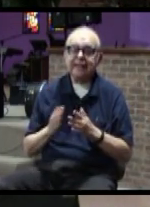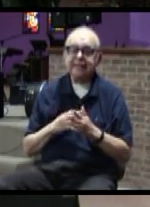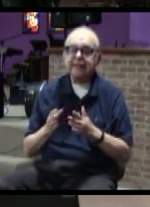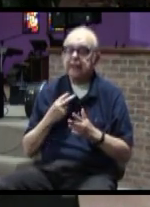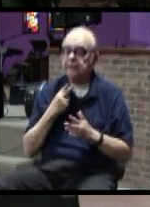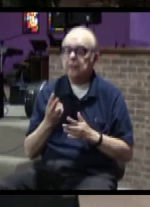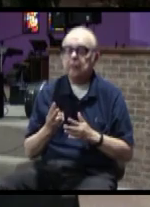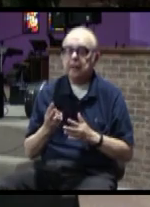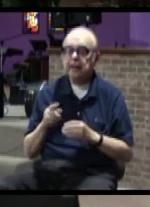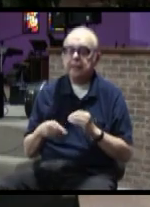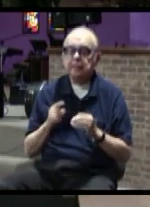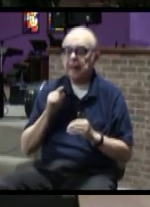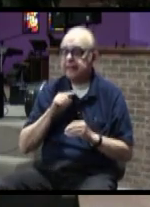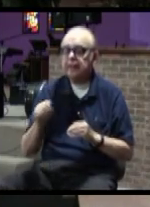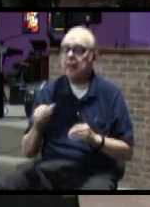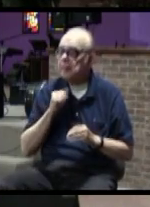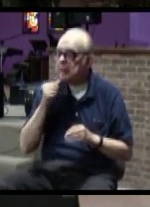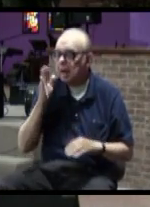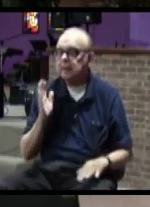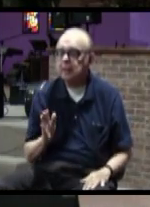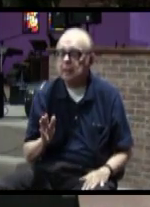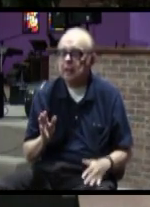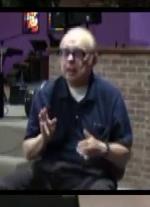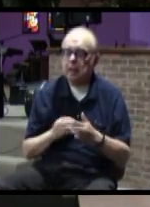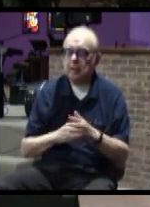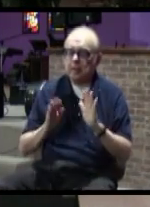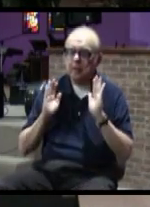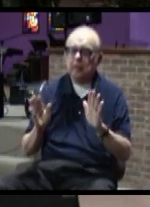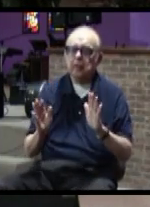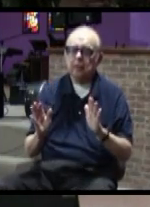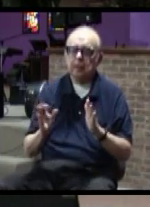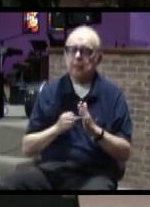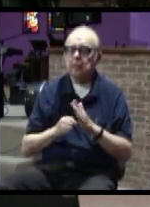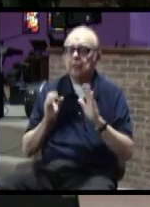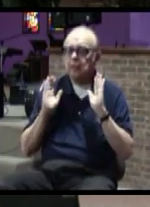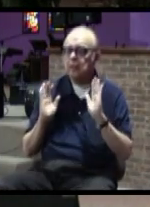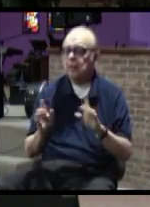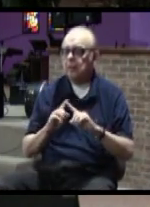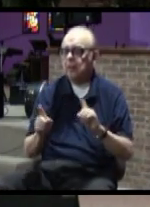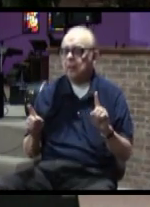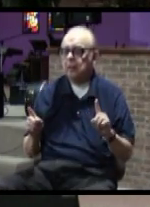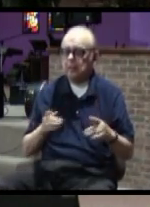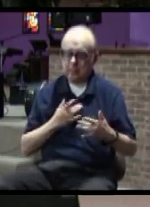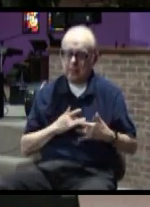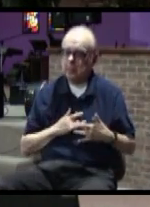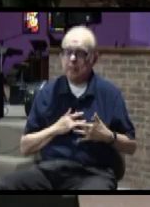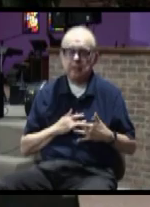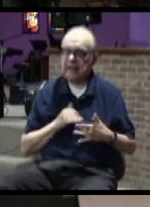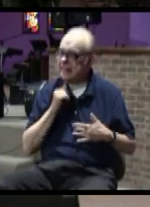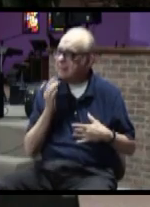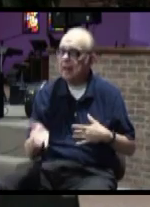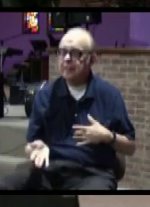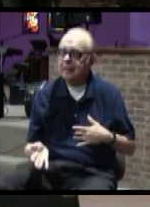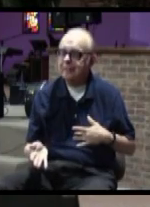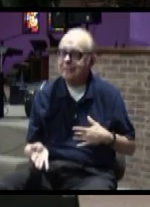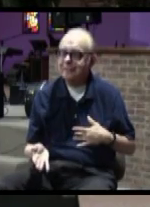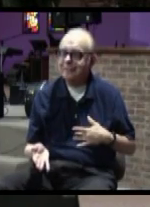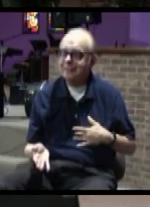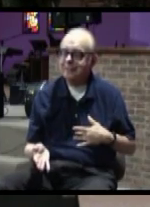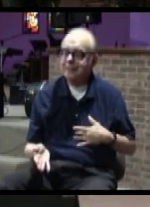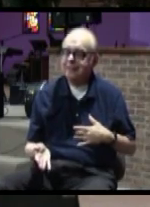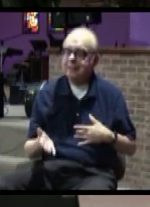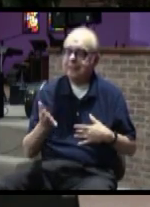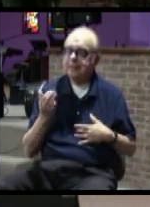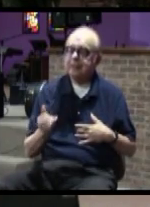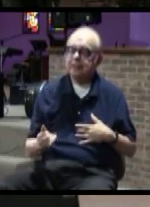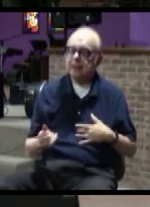Because it's all about them and not about God. The music is great, the songs are great, but the heart is not